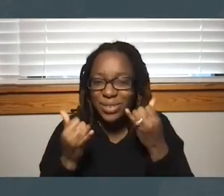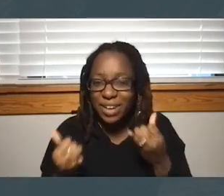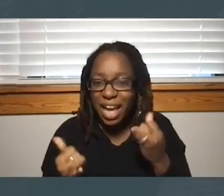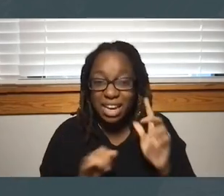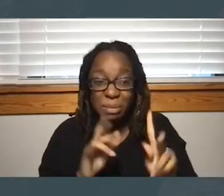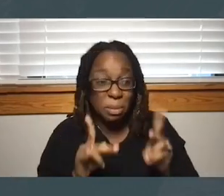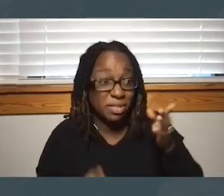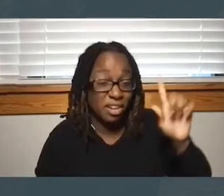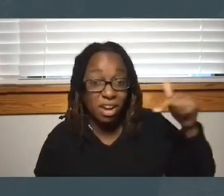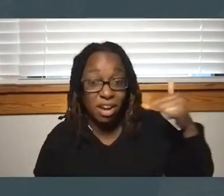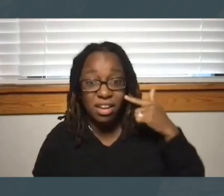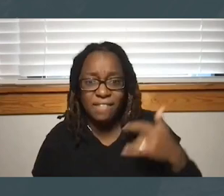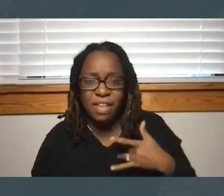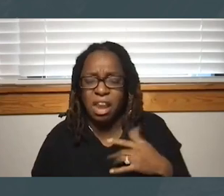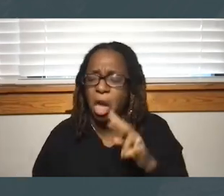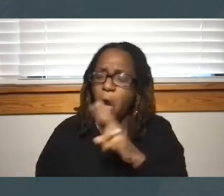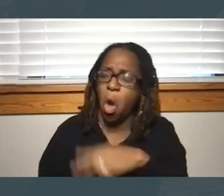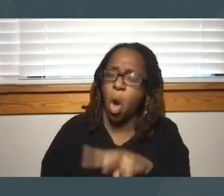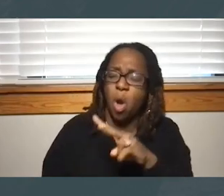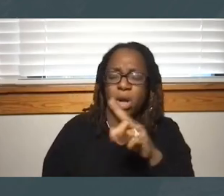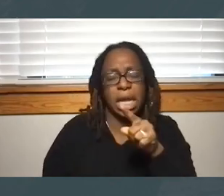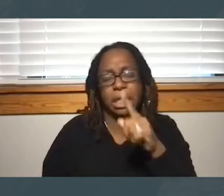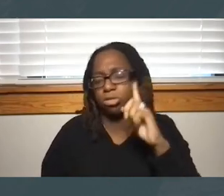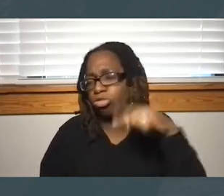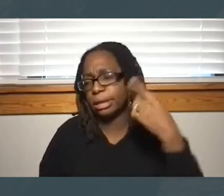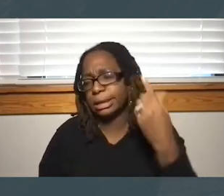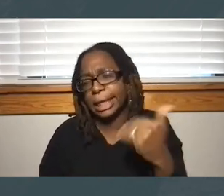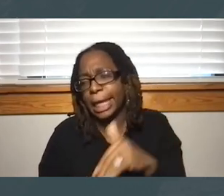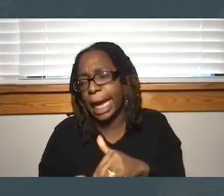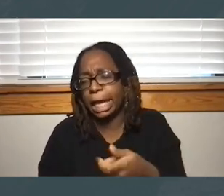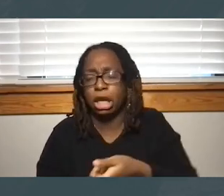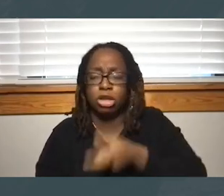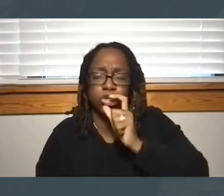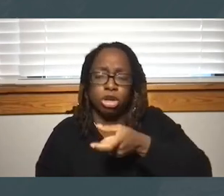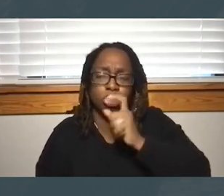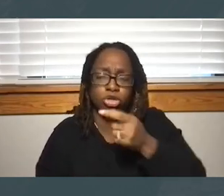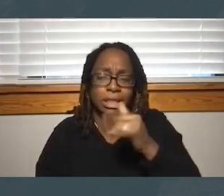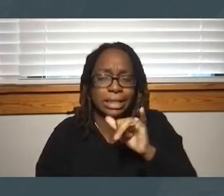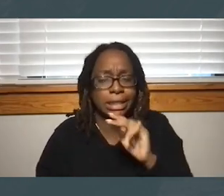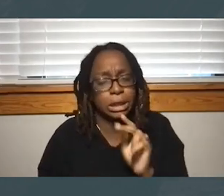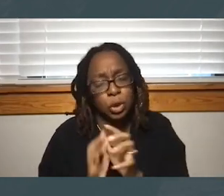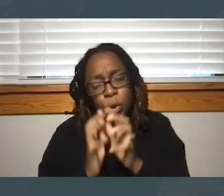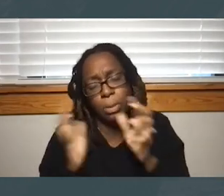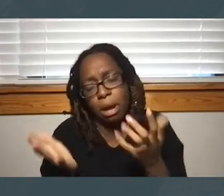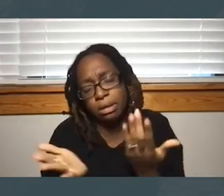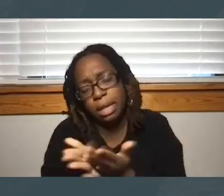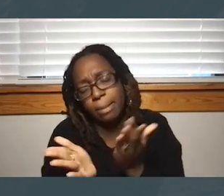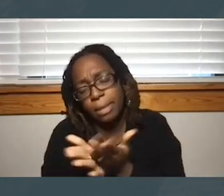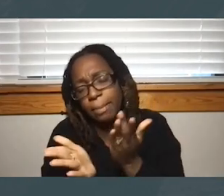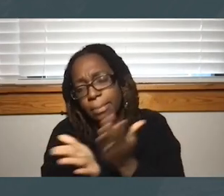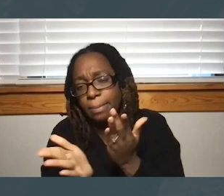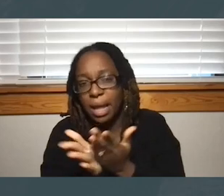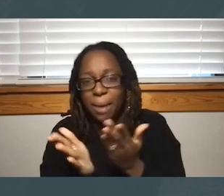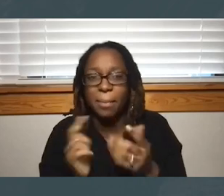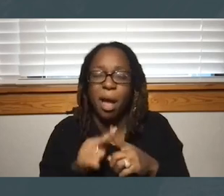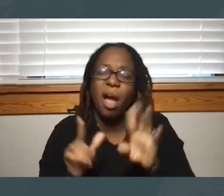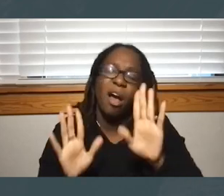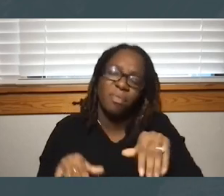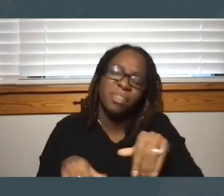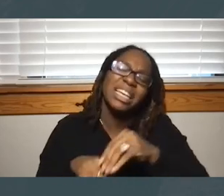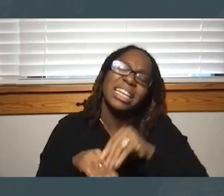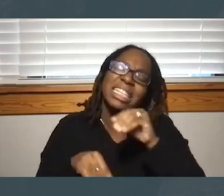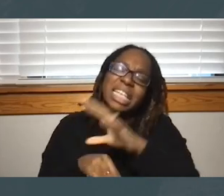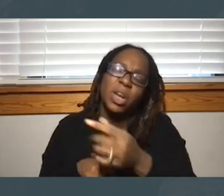Oh, Jenkins is losing his mind again. Must be the gin, you know. Of course, they're not going to do an uprising. You know, just send one warship just in case, right? Mm-hmm.